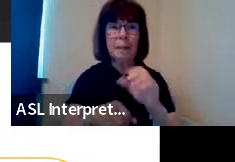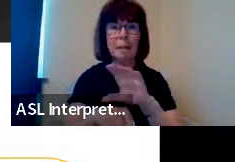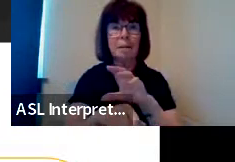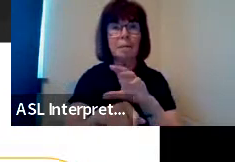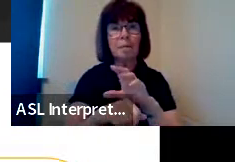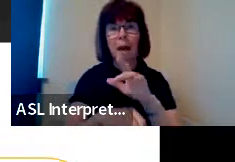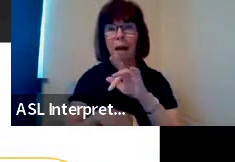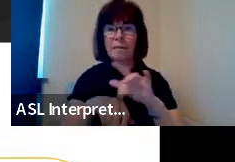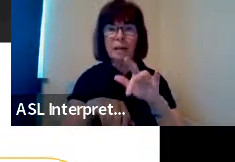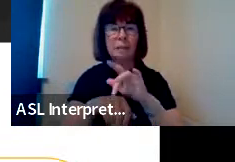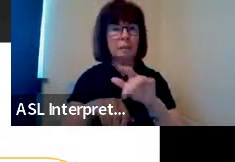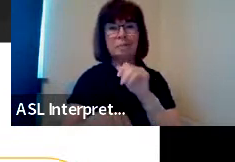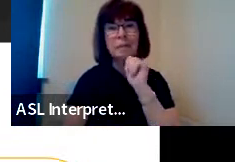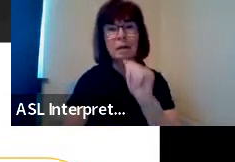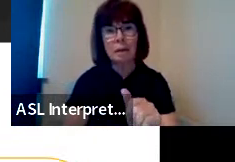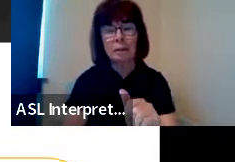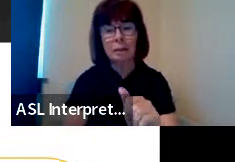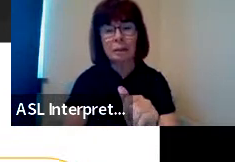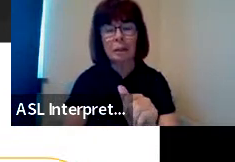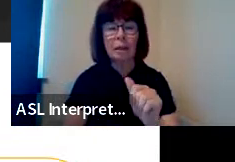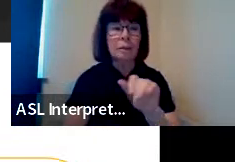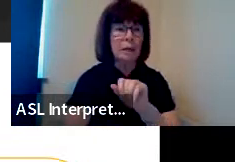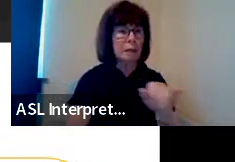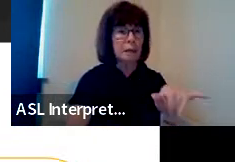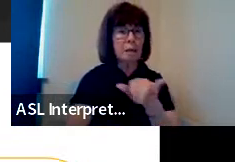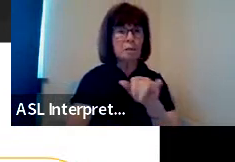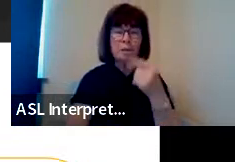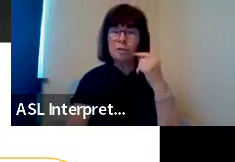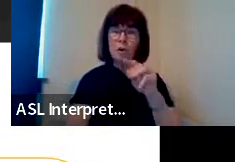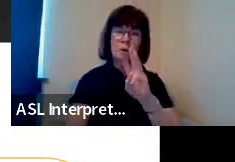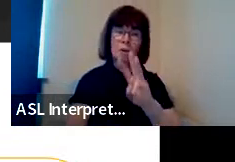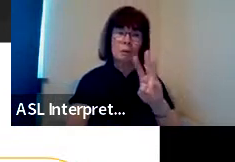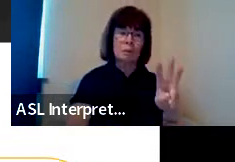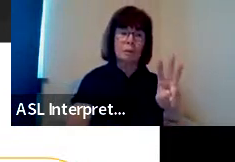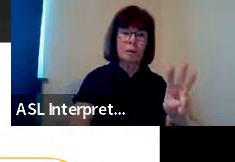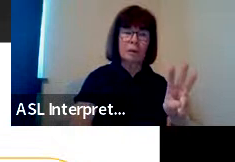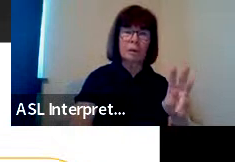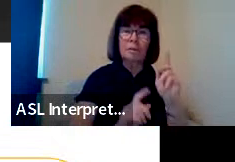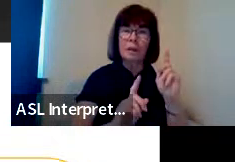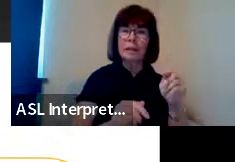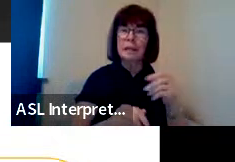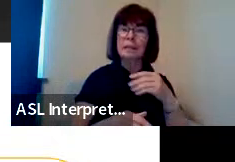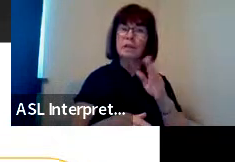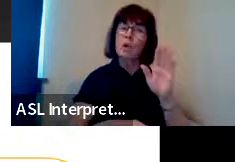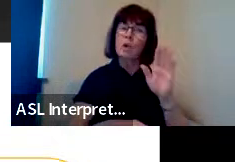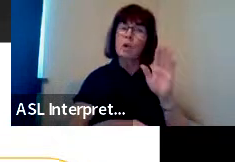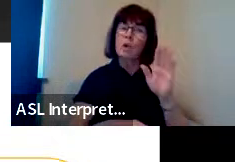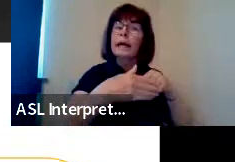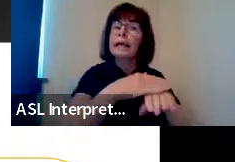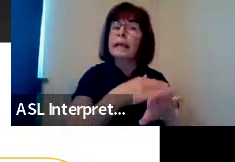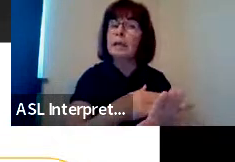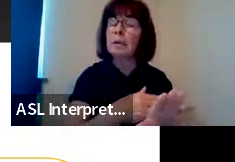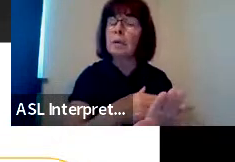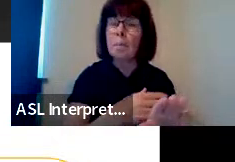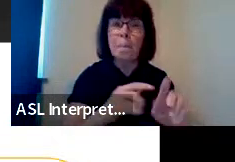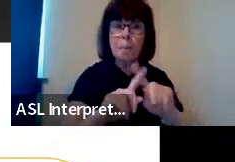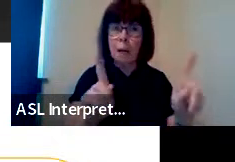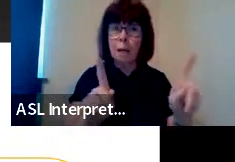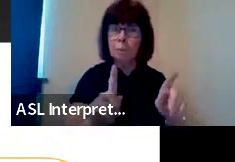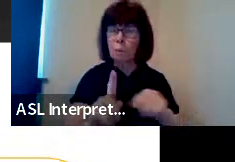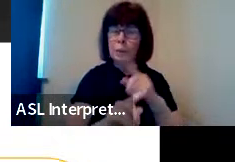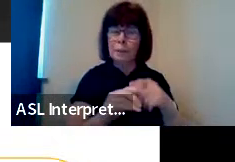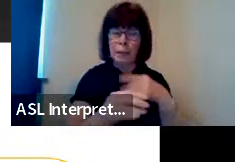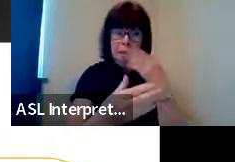but also on their website it says they could go for walk-in, but when they go for walk-up at the testing sites,